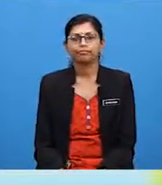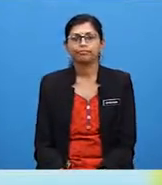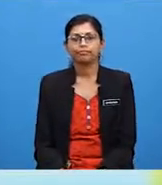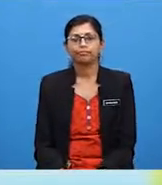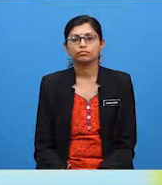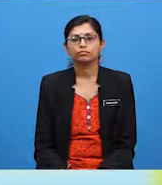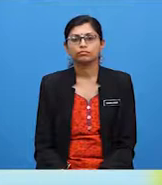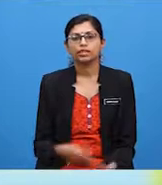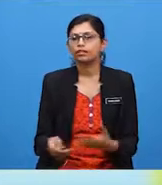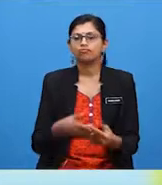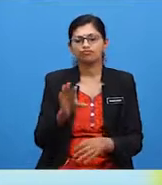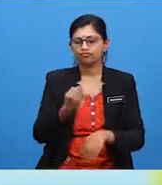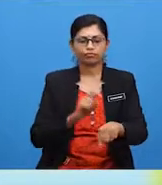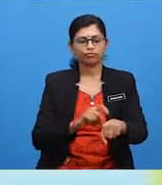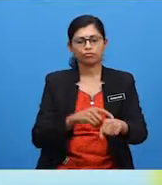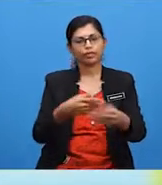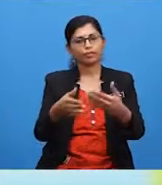Take some time to do that.